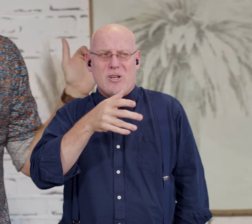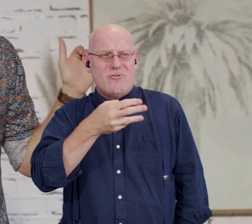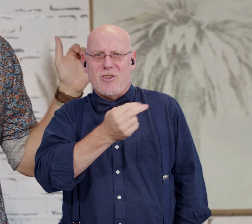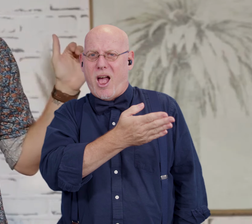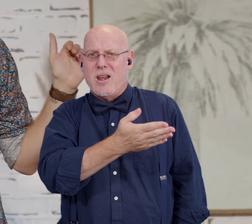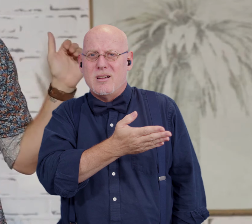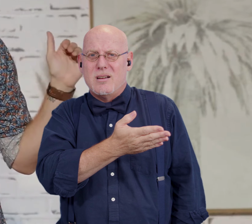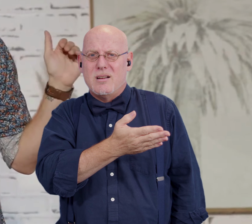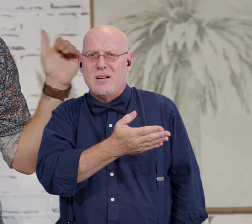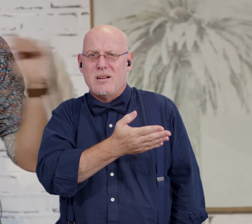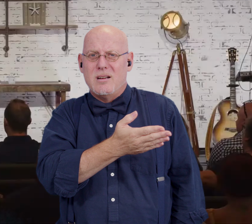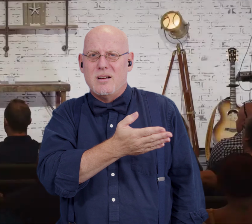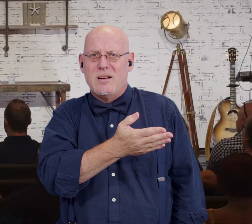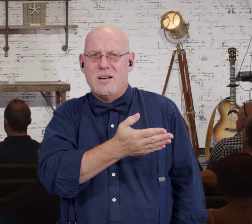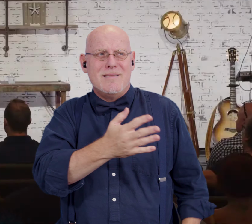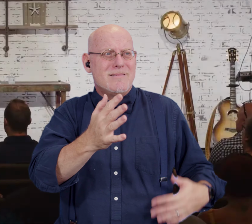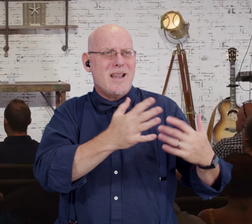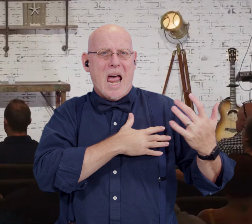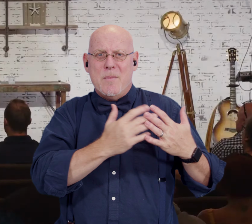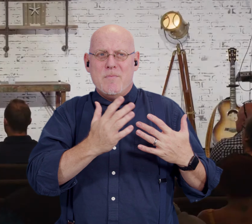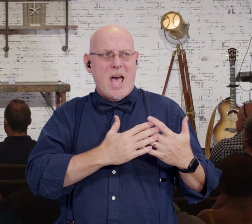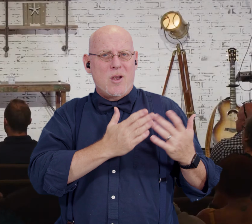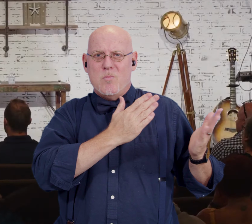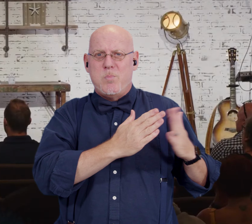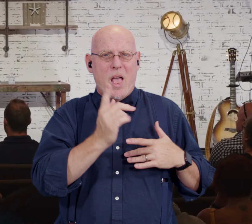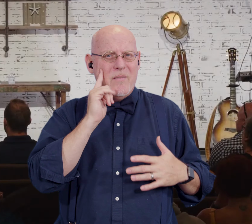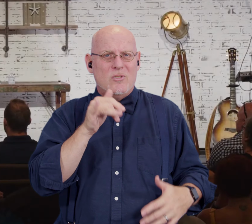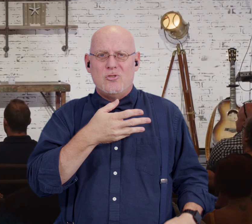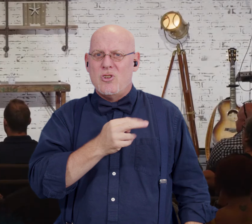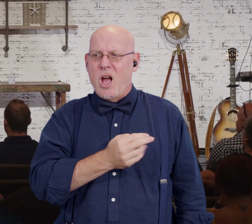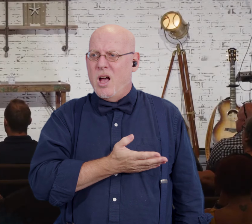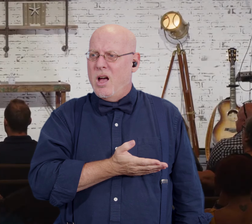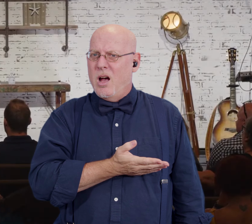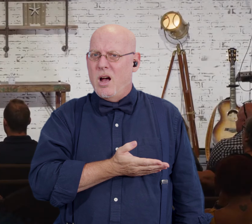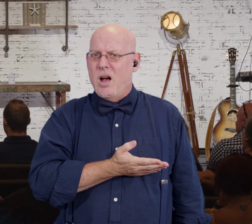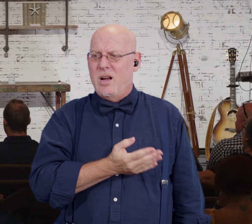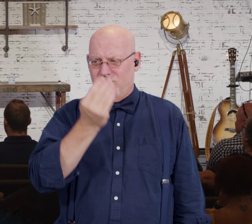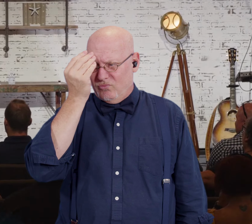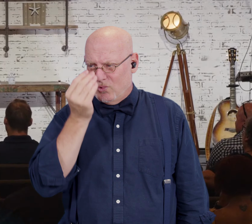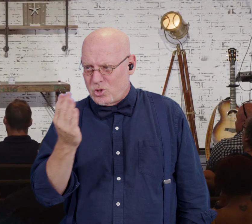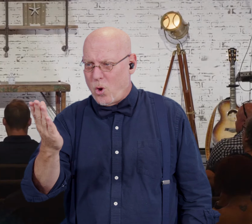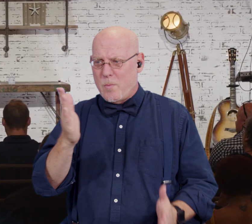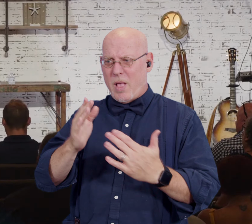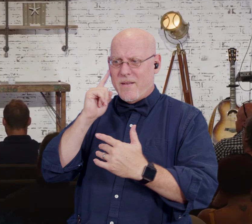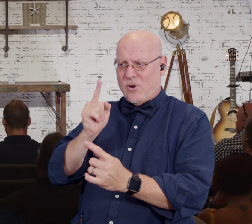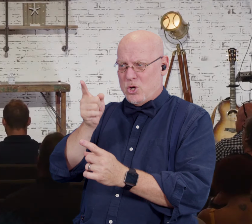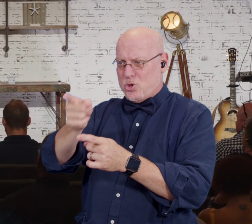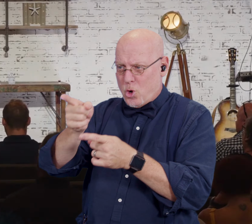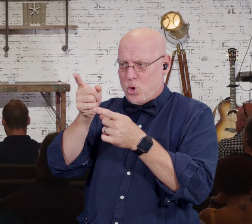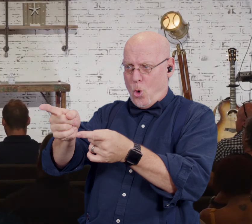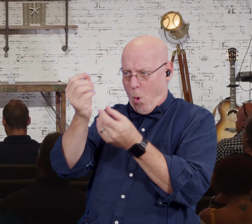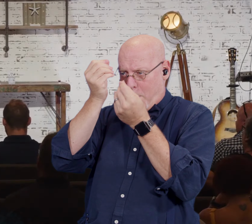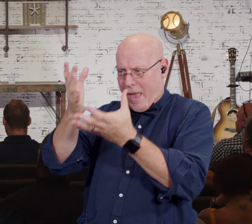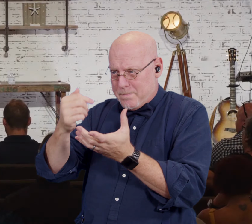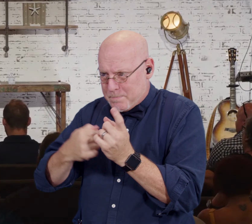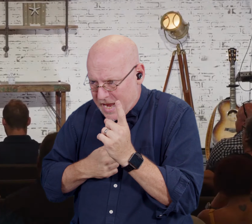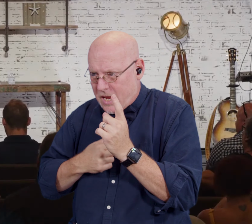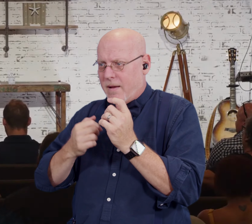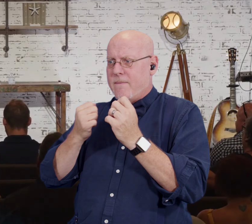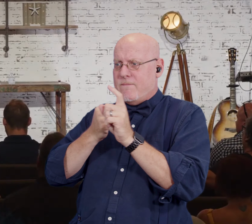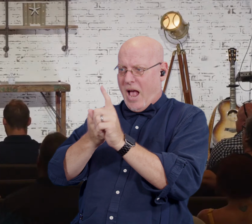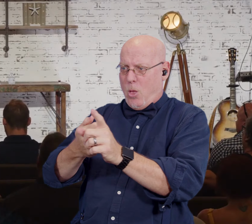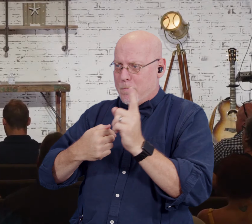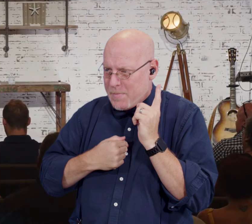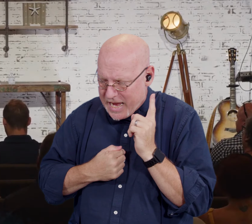John? Like, it doesn't matter what I have for John. I've just told you what I have for you. You, obey me, follow